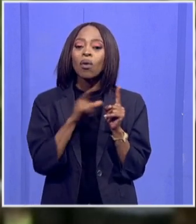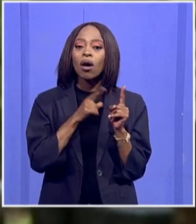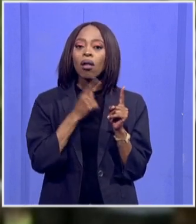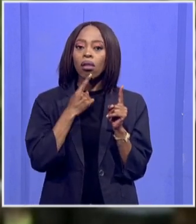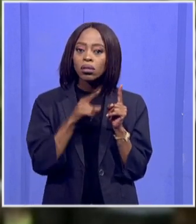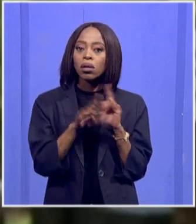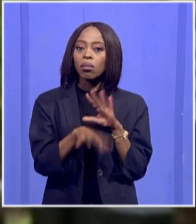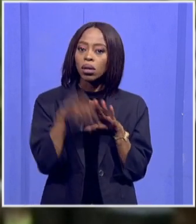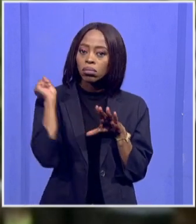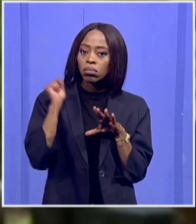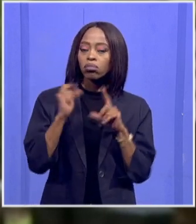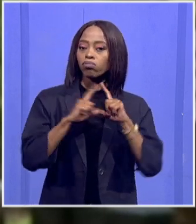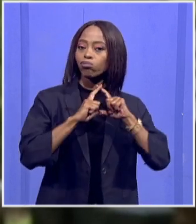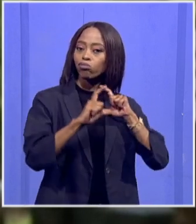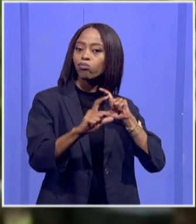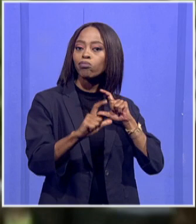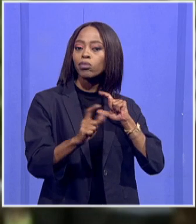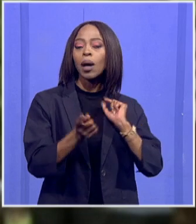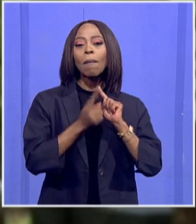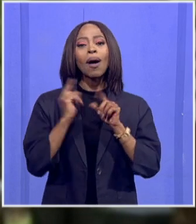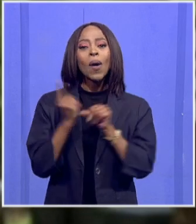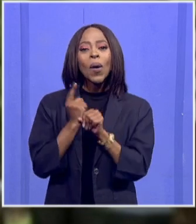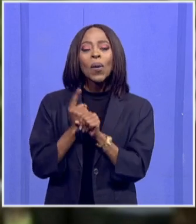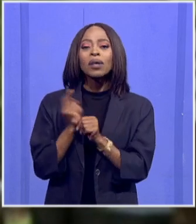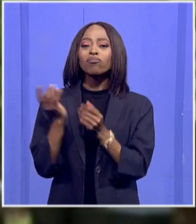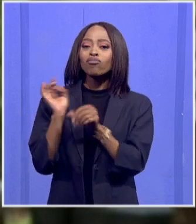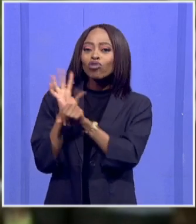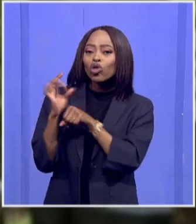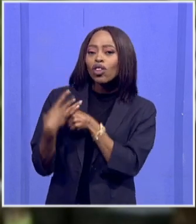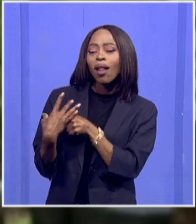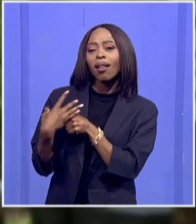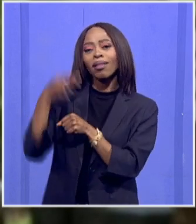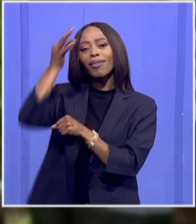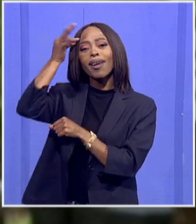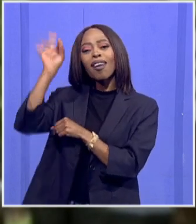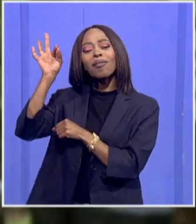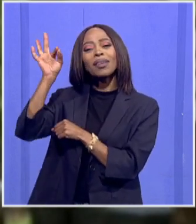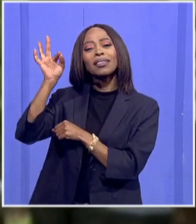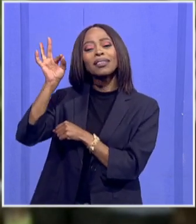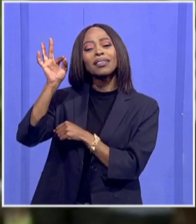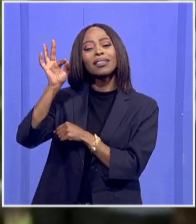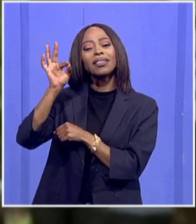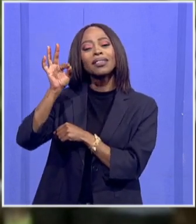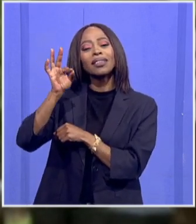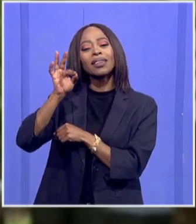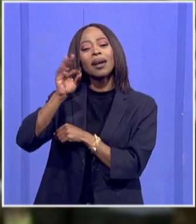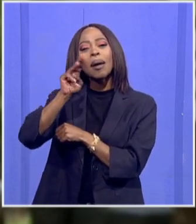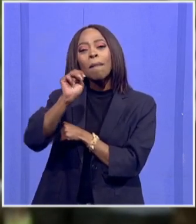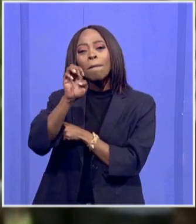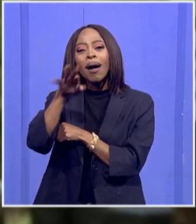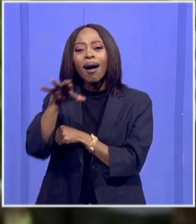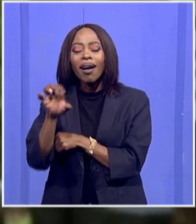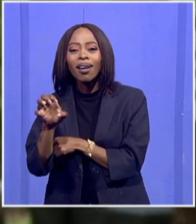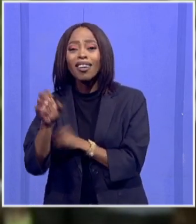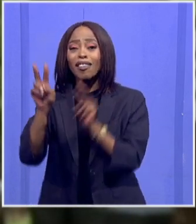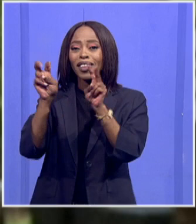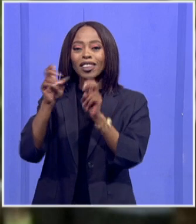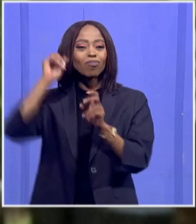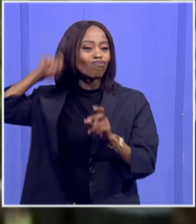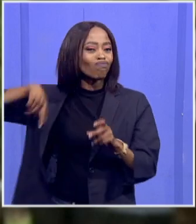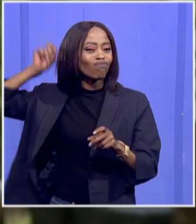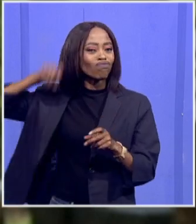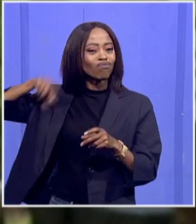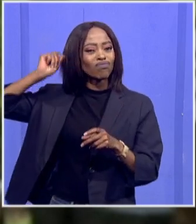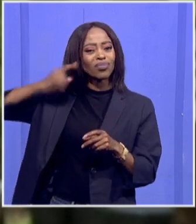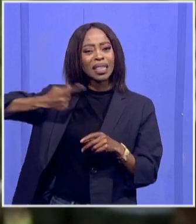of the container. But every time we engage the South African government, DMRE for that matter, they completely ignore us. They